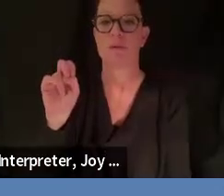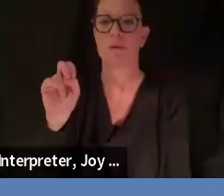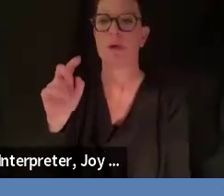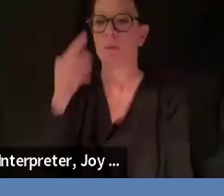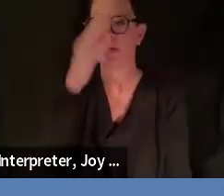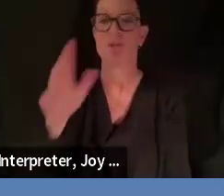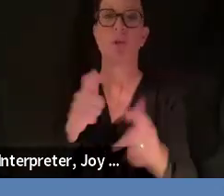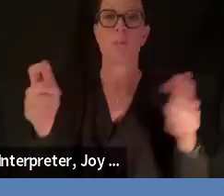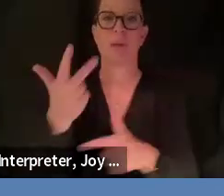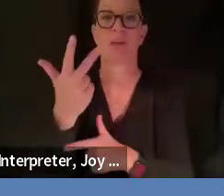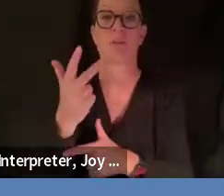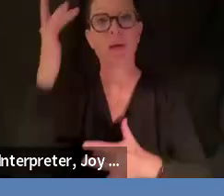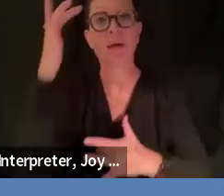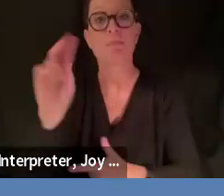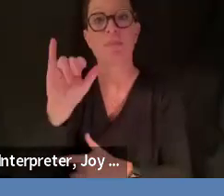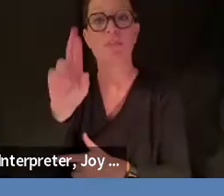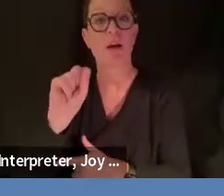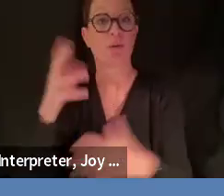are.